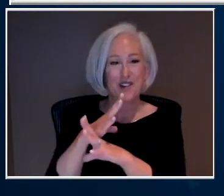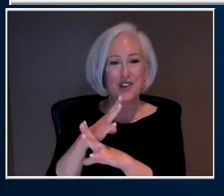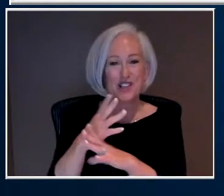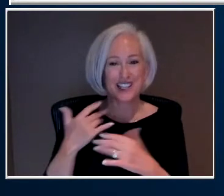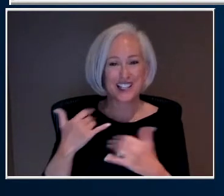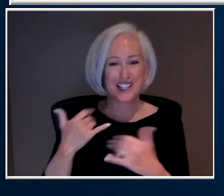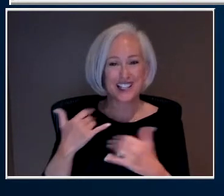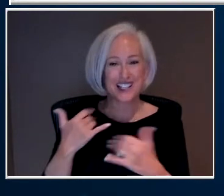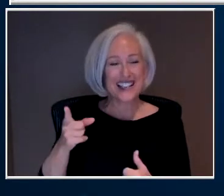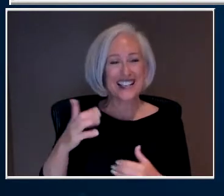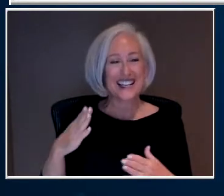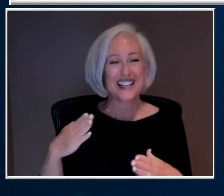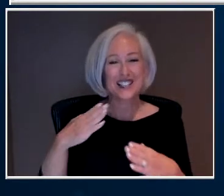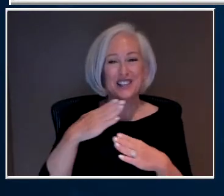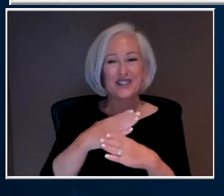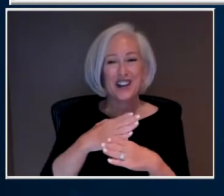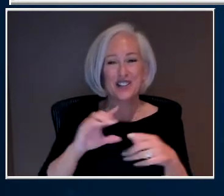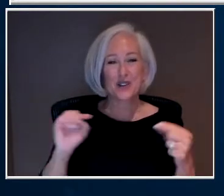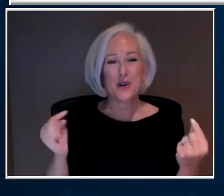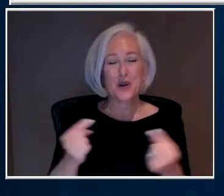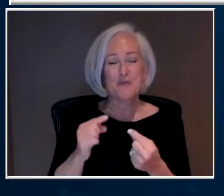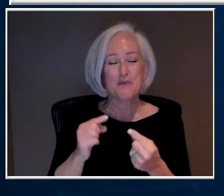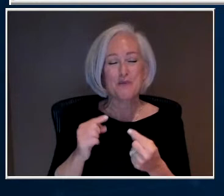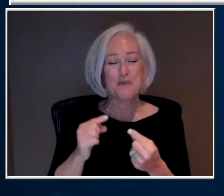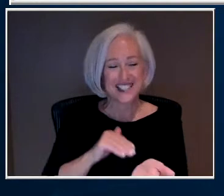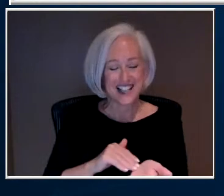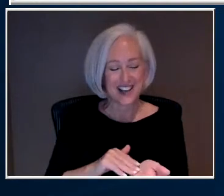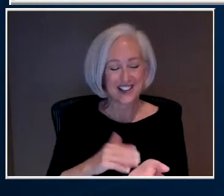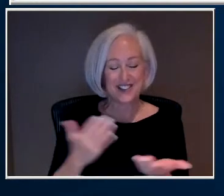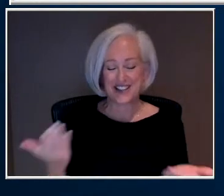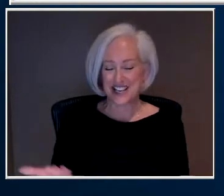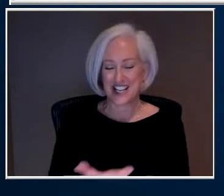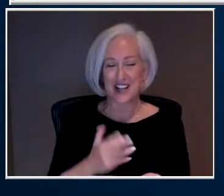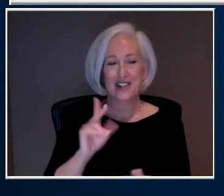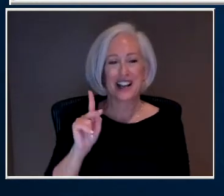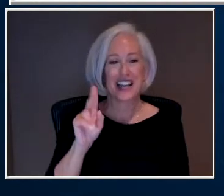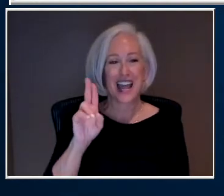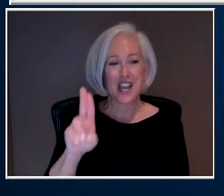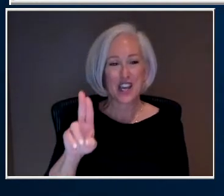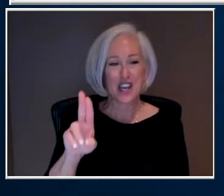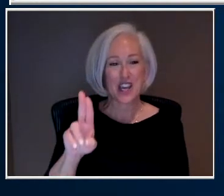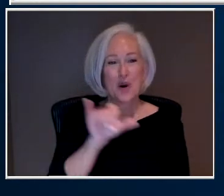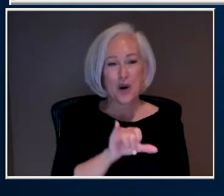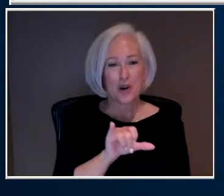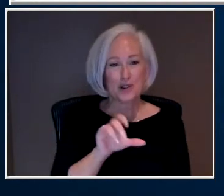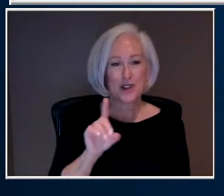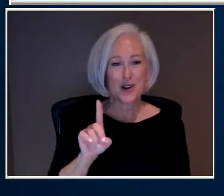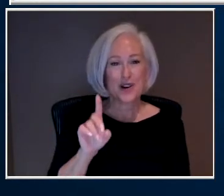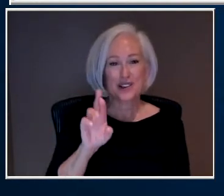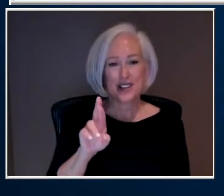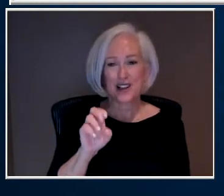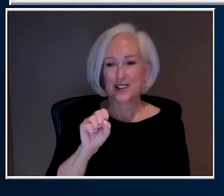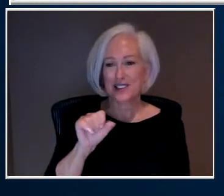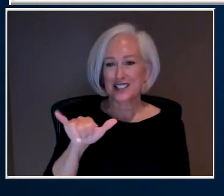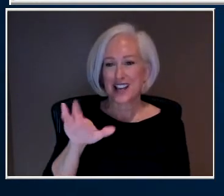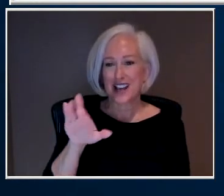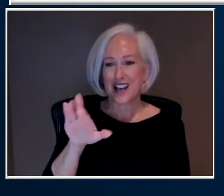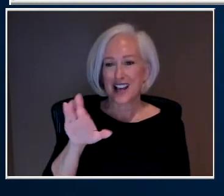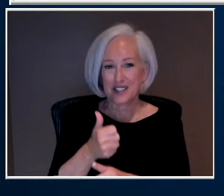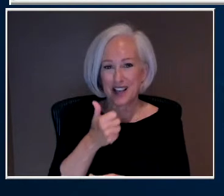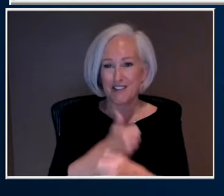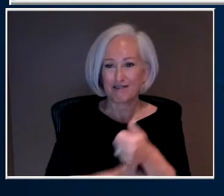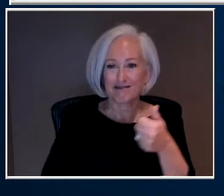interventional pain medicine doctor here at the University of Kansas Health System, as well as Dr. Syed, you are the Division Chief of Pain